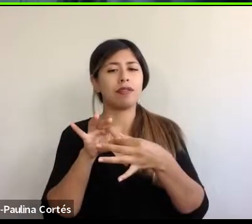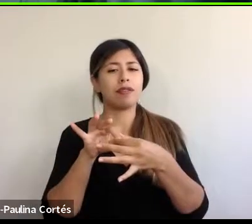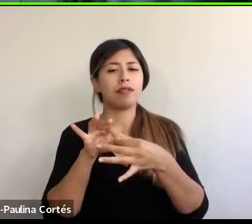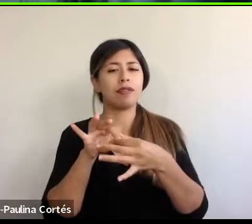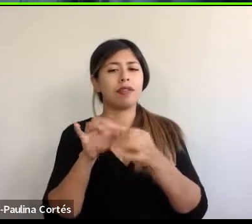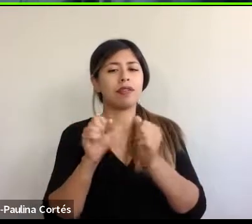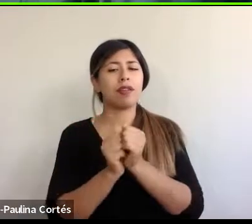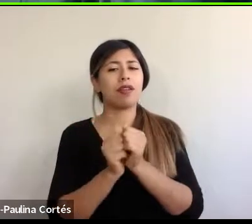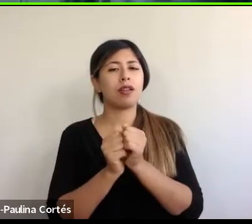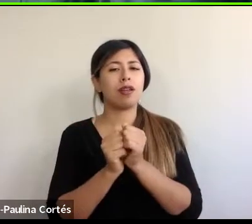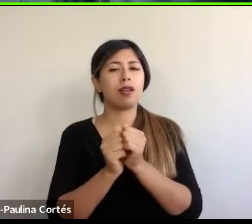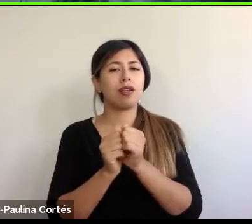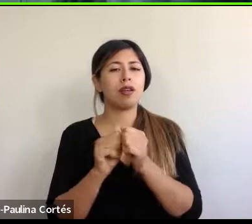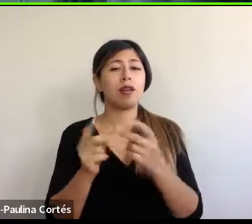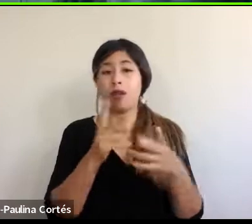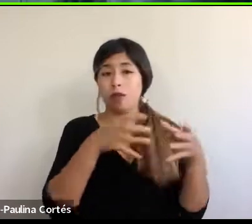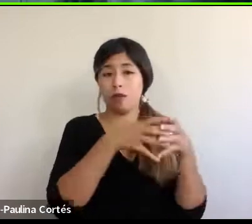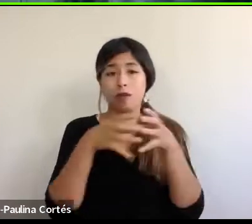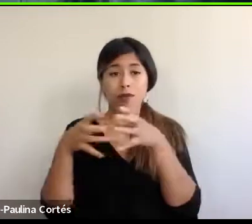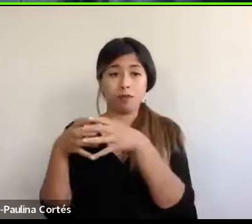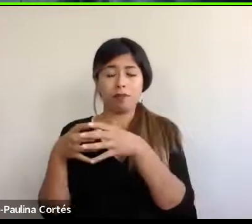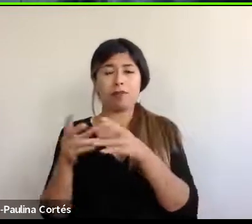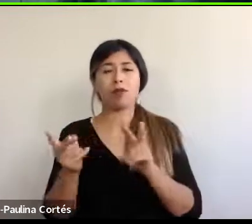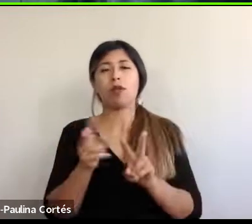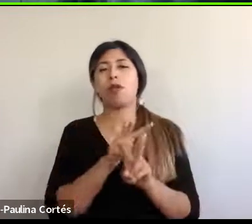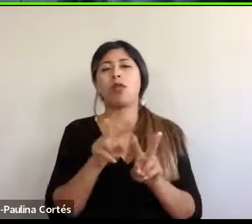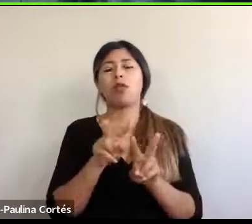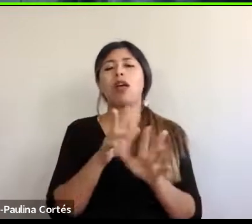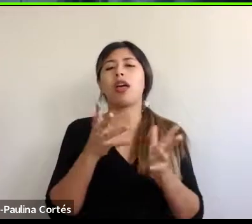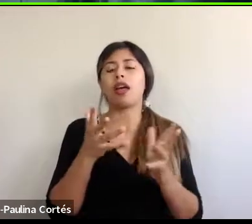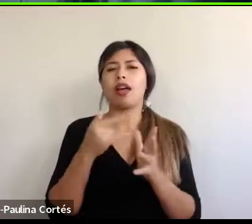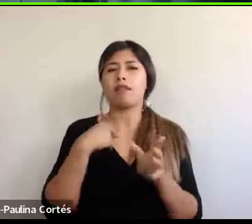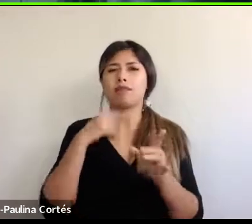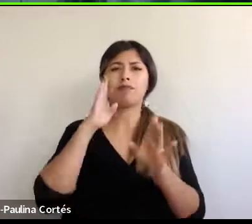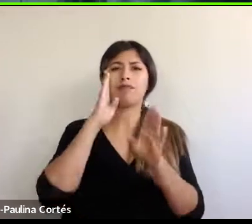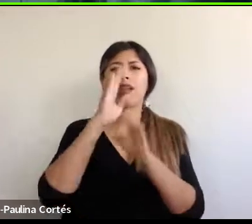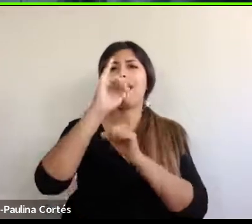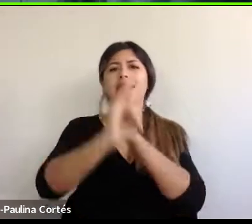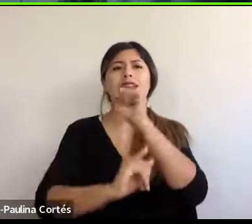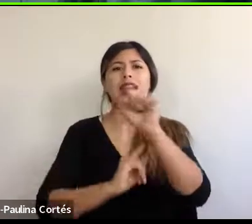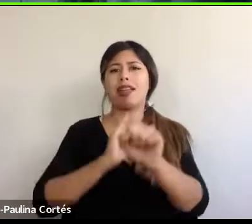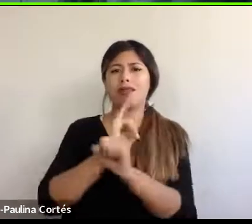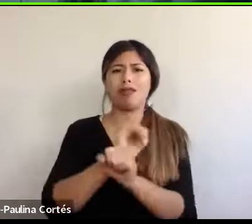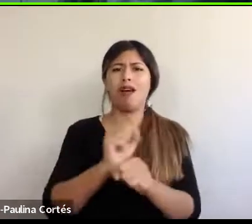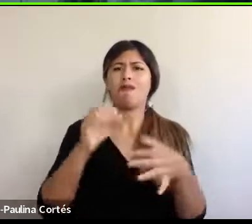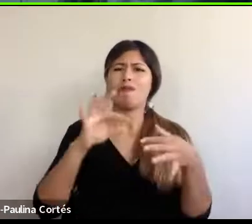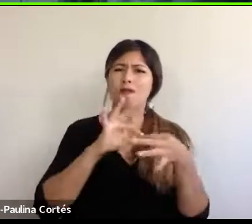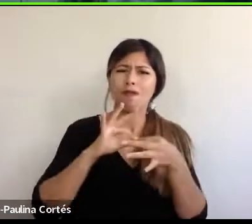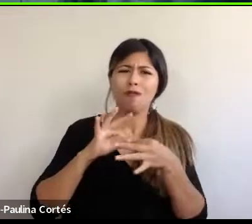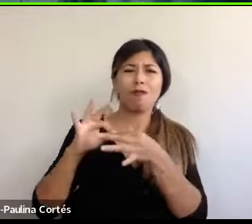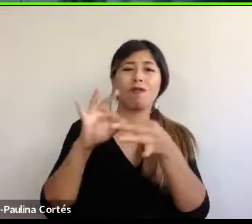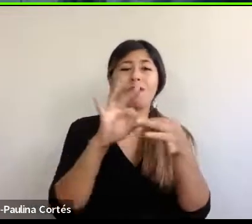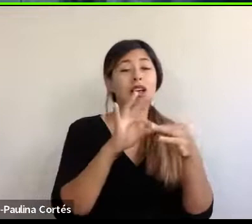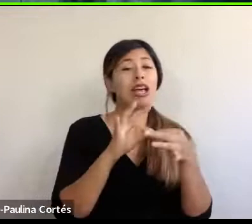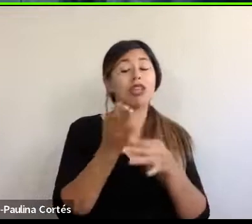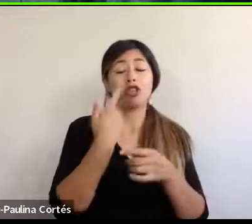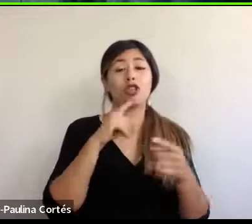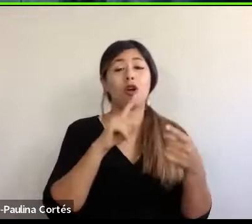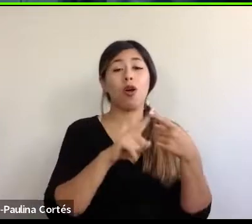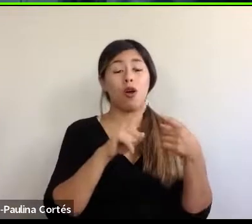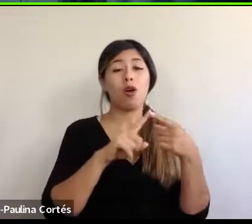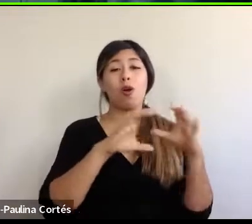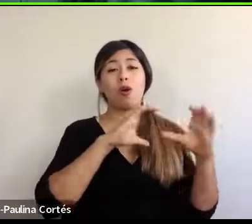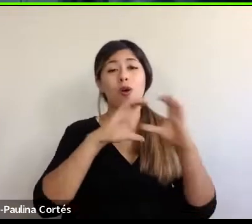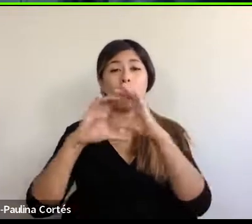national film organizations. So we're always in touch with all the national film organizations in South America, Latin America. And there's always a